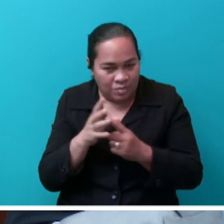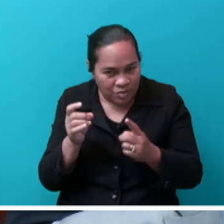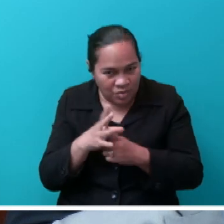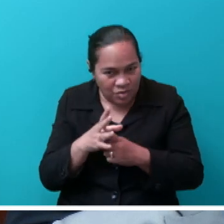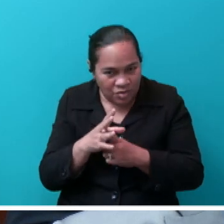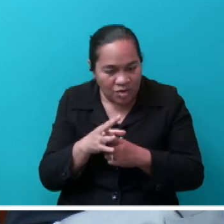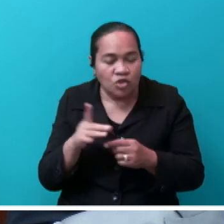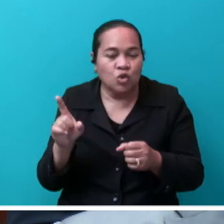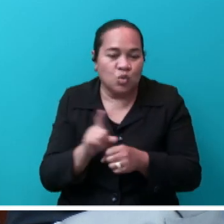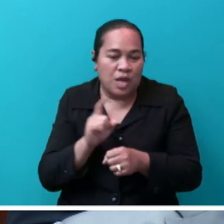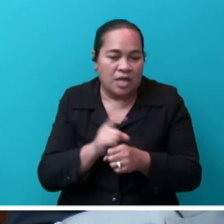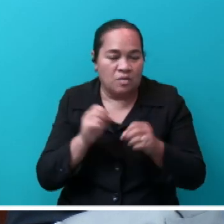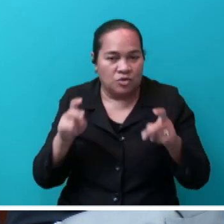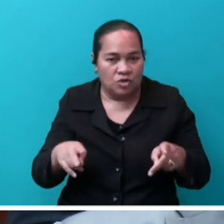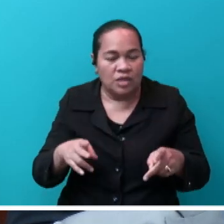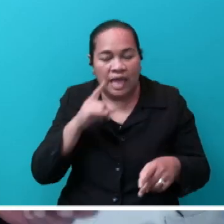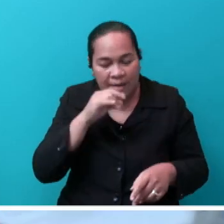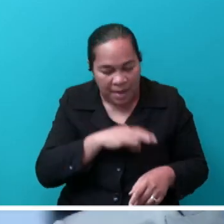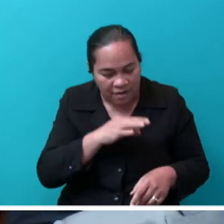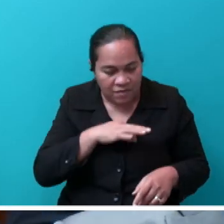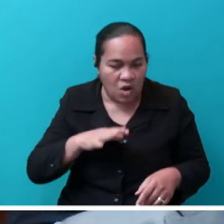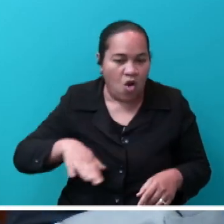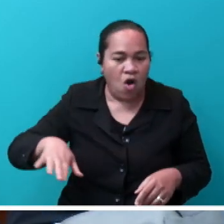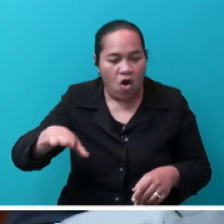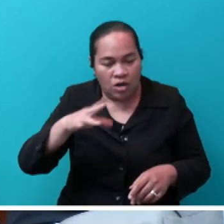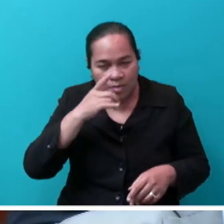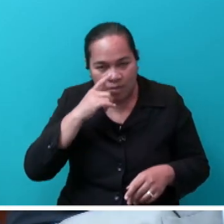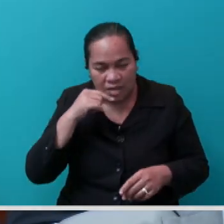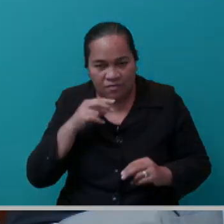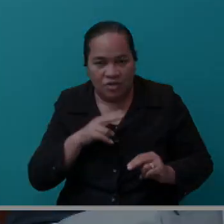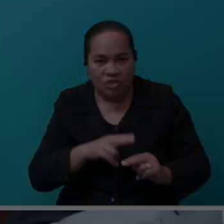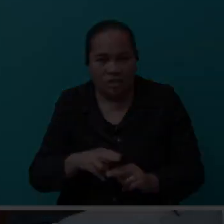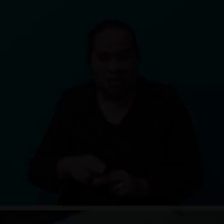creating opportunities that benefit all Fijians. Thank you, Mr. Speaker. Thank you.